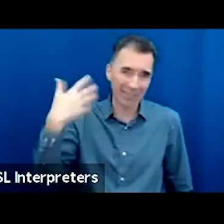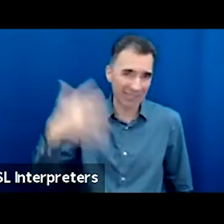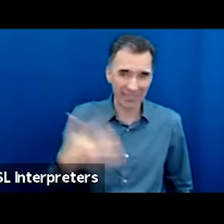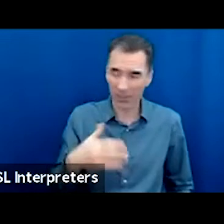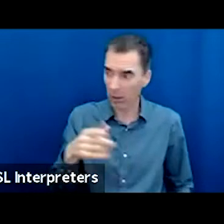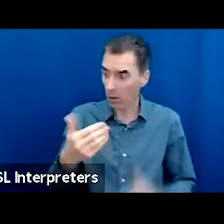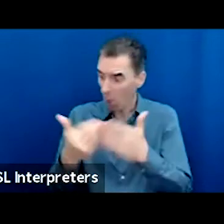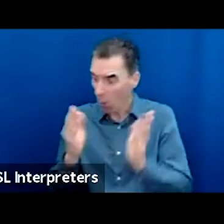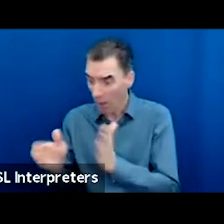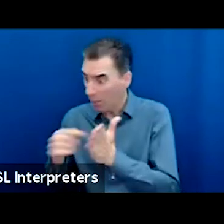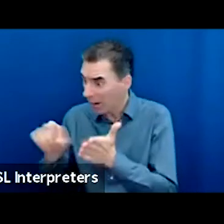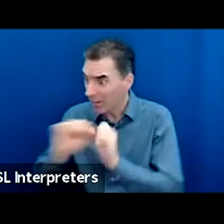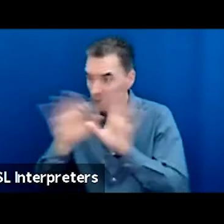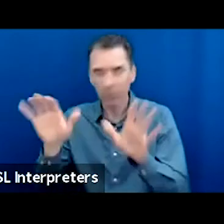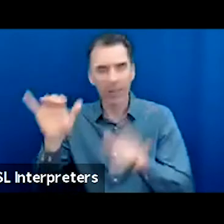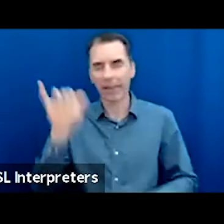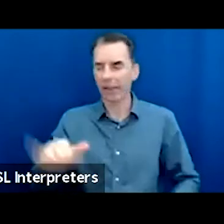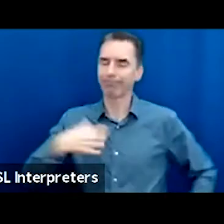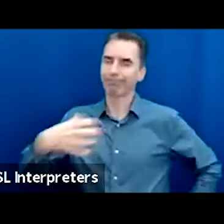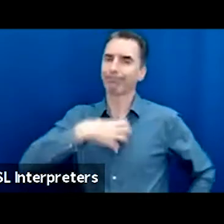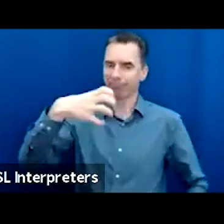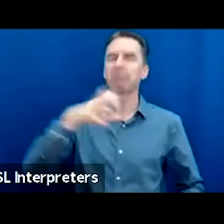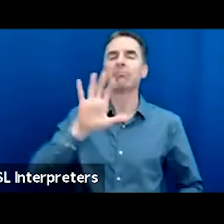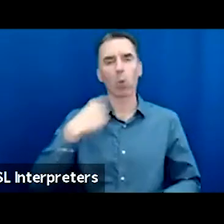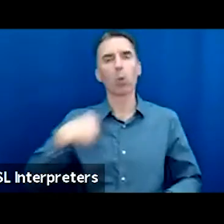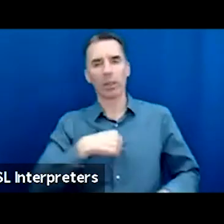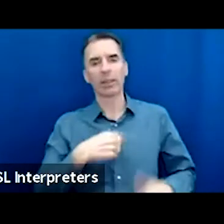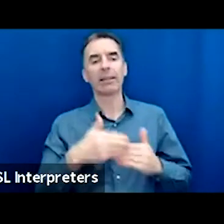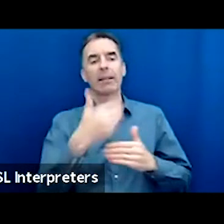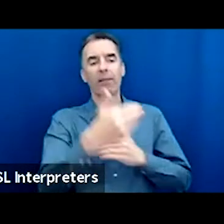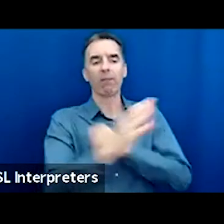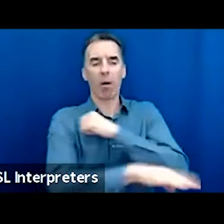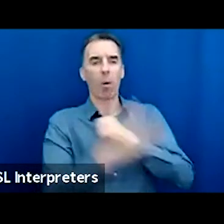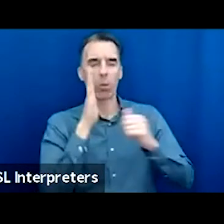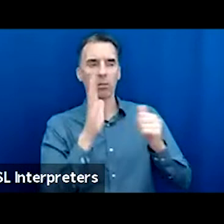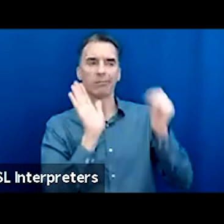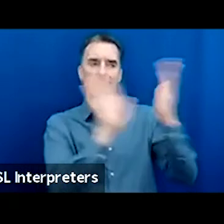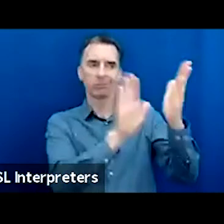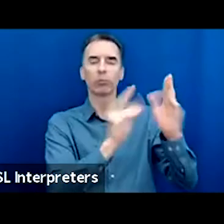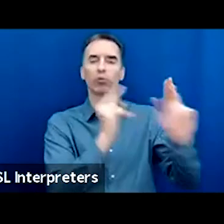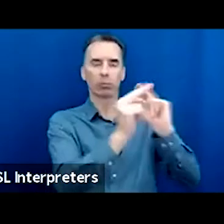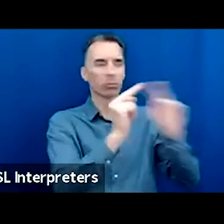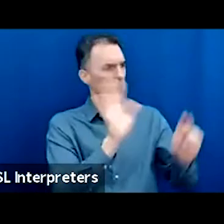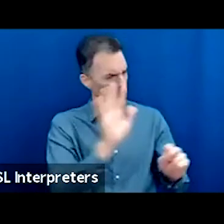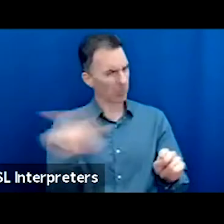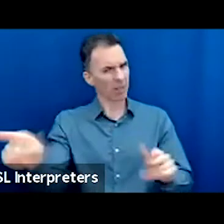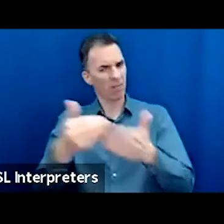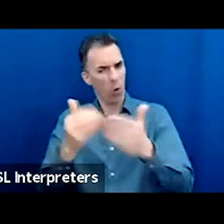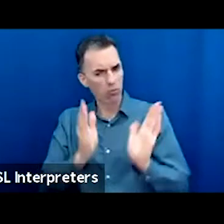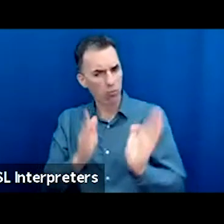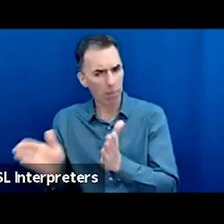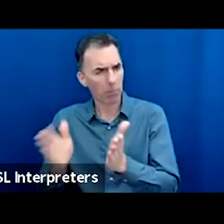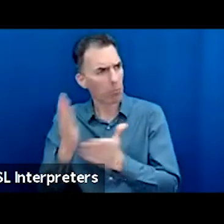and that's one of the biggest things that we're going to be negotiating around this coming fall, so that we can get pay for prep for our